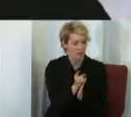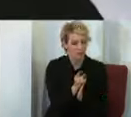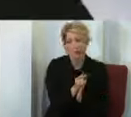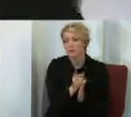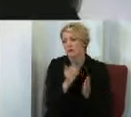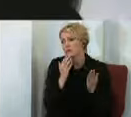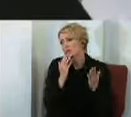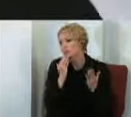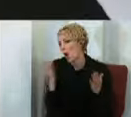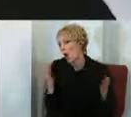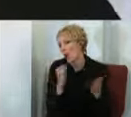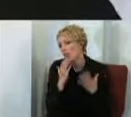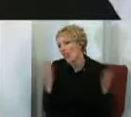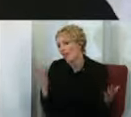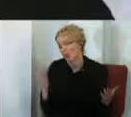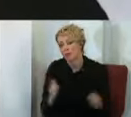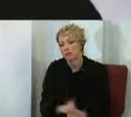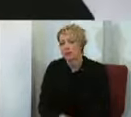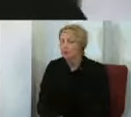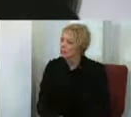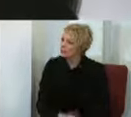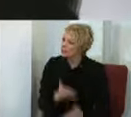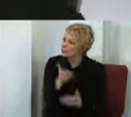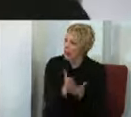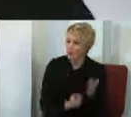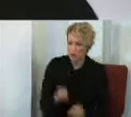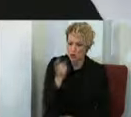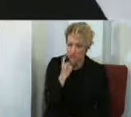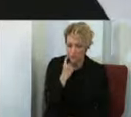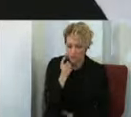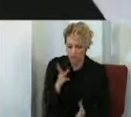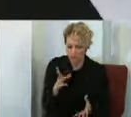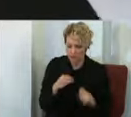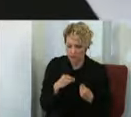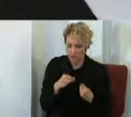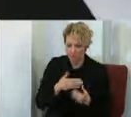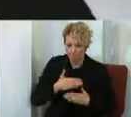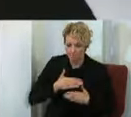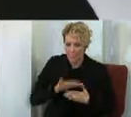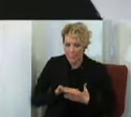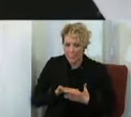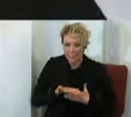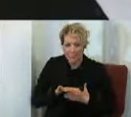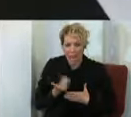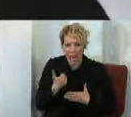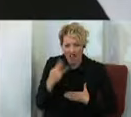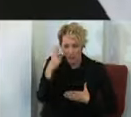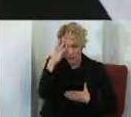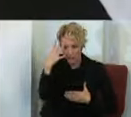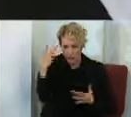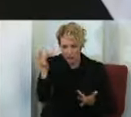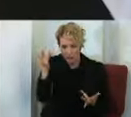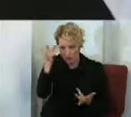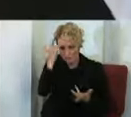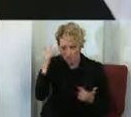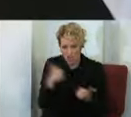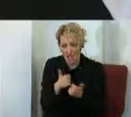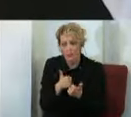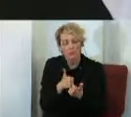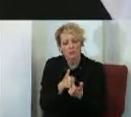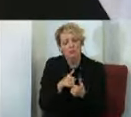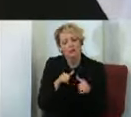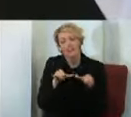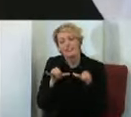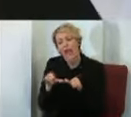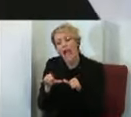those among us who are just admitting that there are mental health issues that they have to deal with, be with them right now.